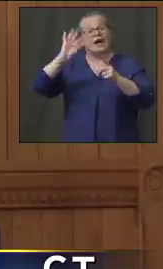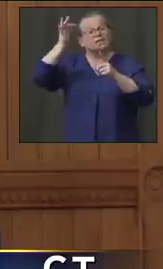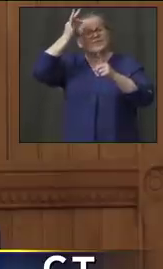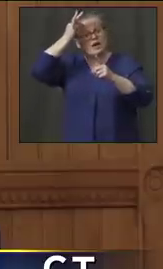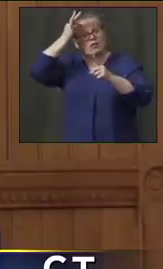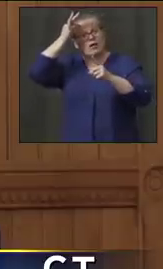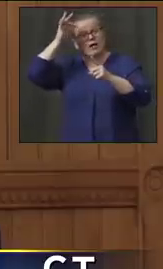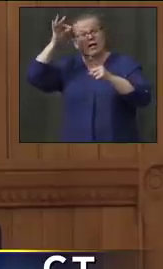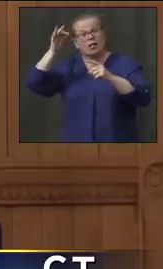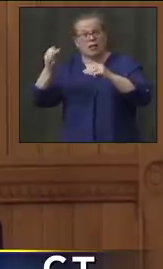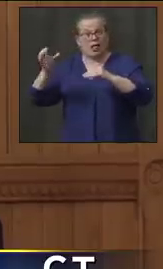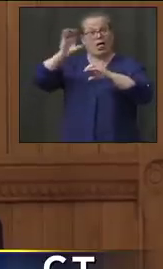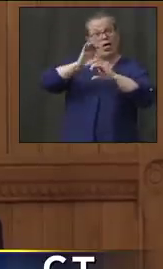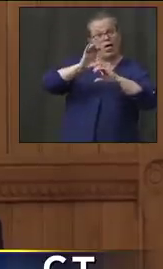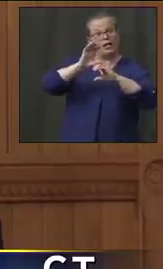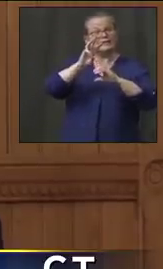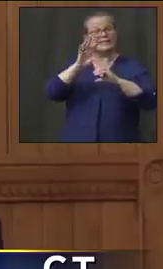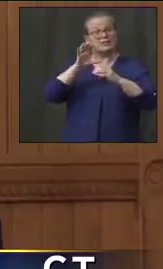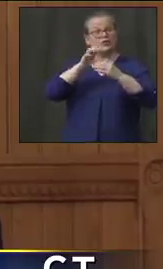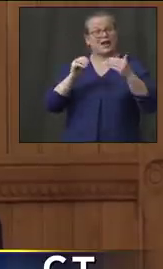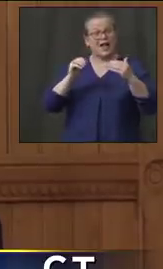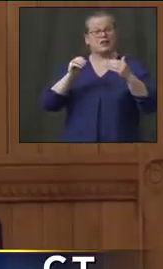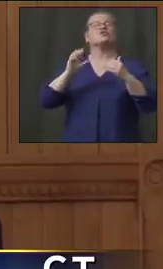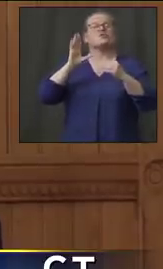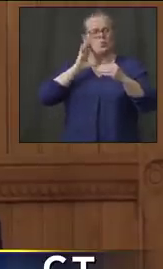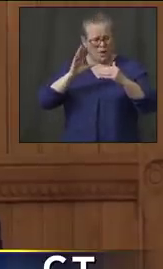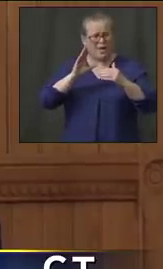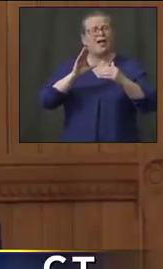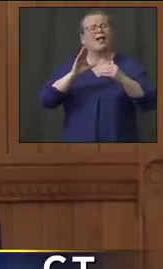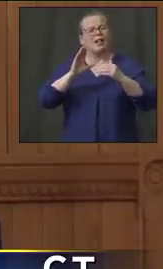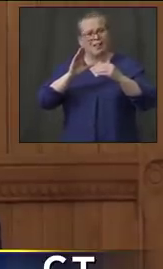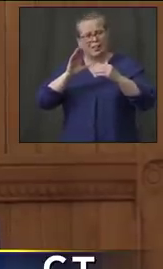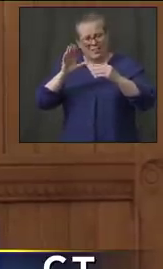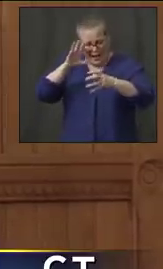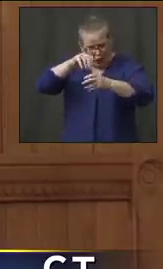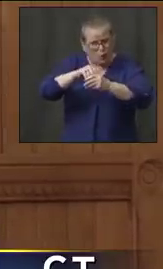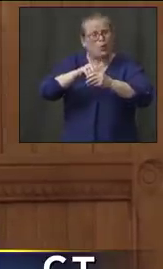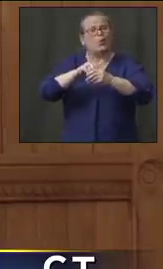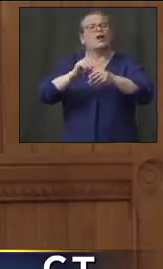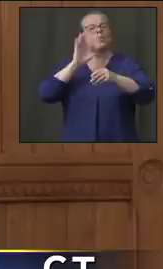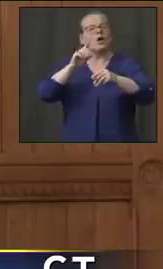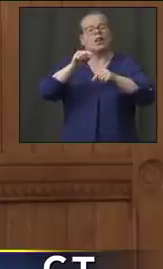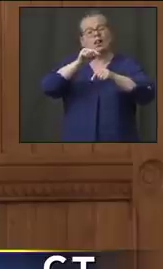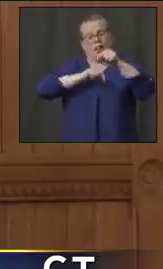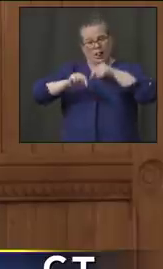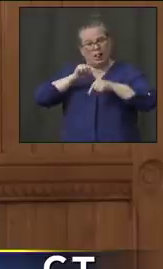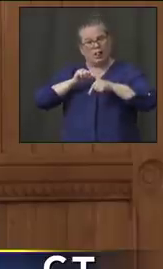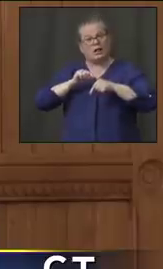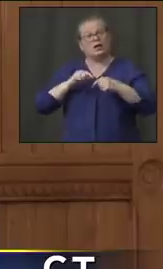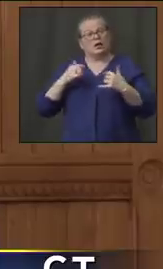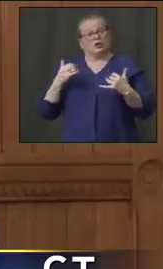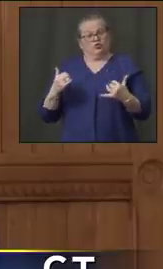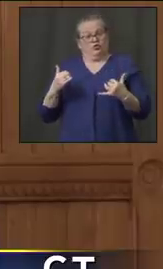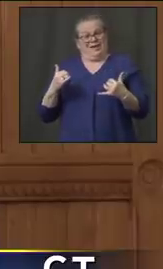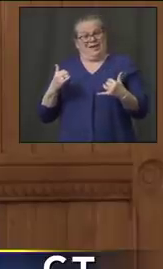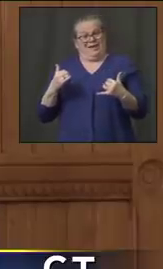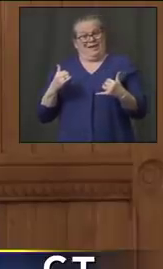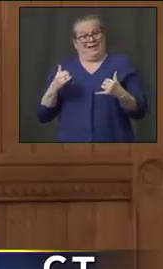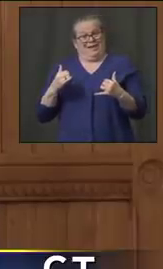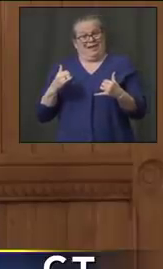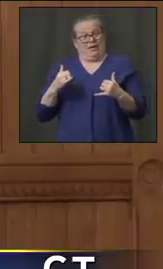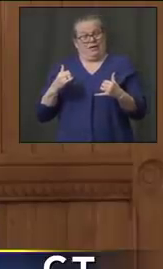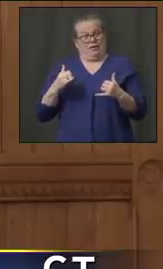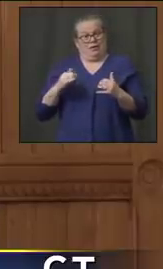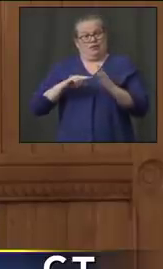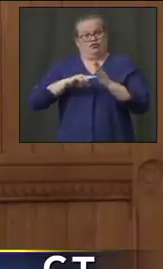by the end of this week and going forward. And then, as of today, the department's accepting applications for the last piece of this, which is